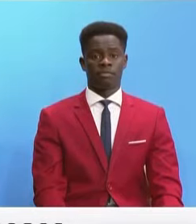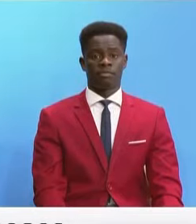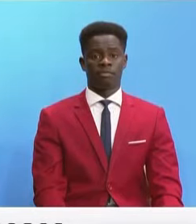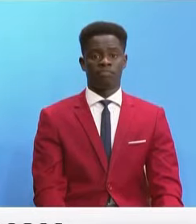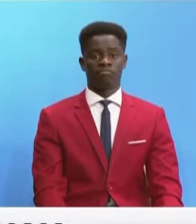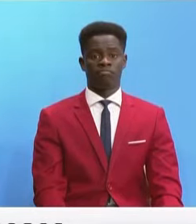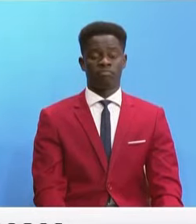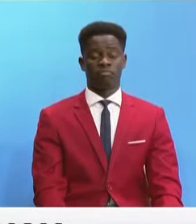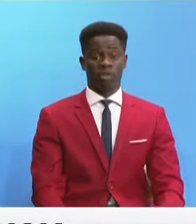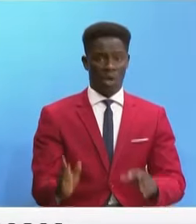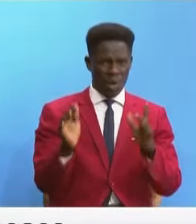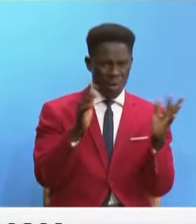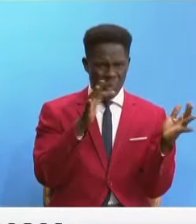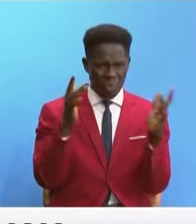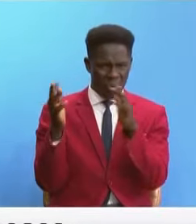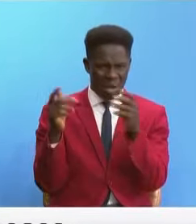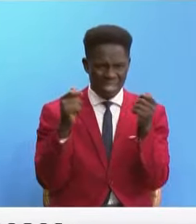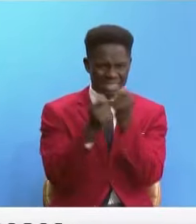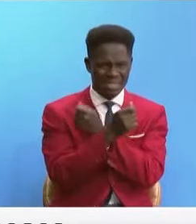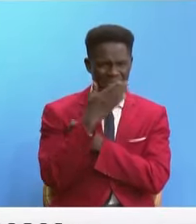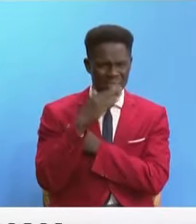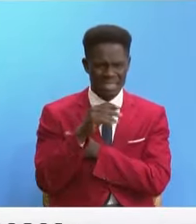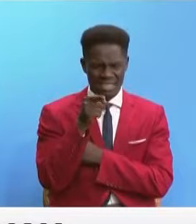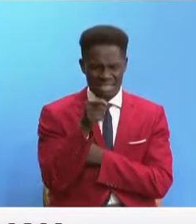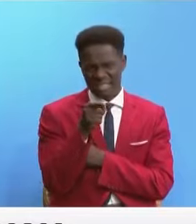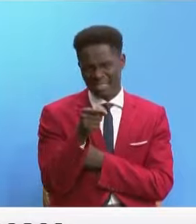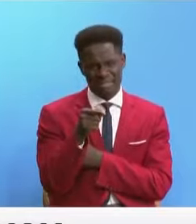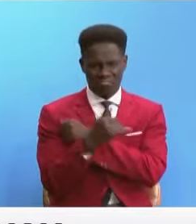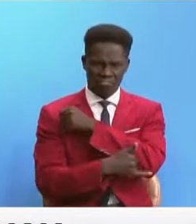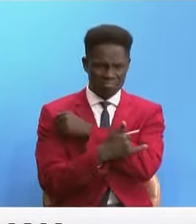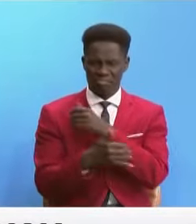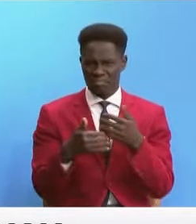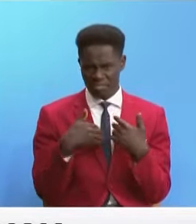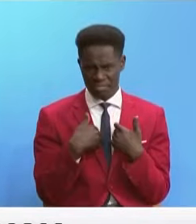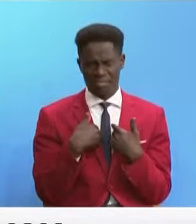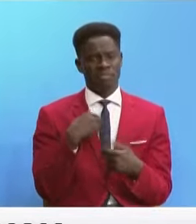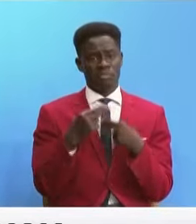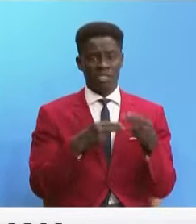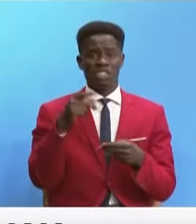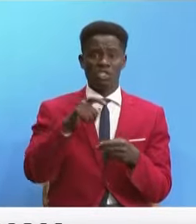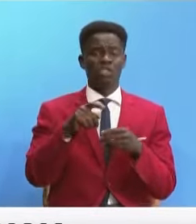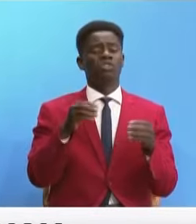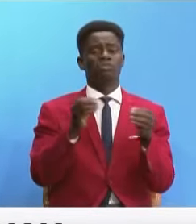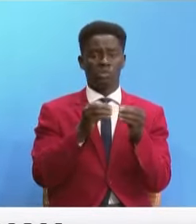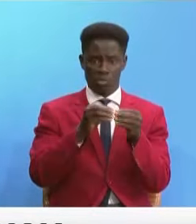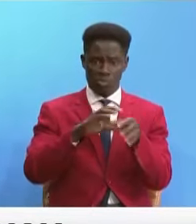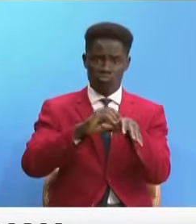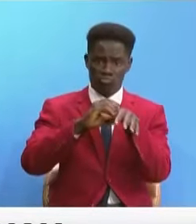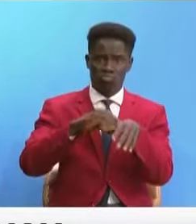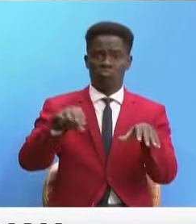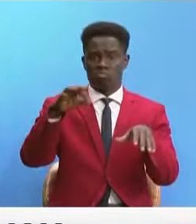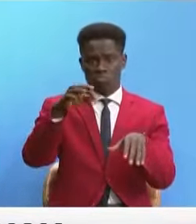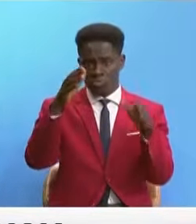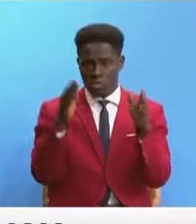efforts with the private sector, cooperating partners, and other stakeholders to address